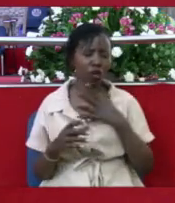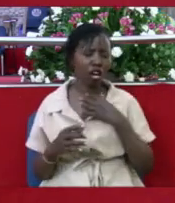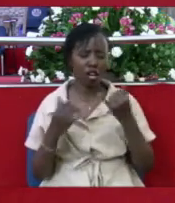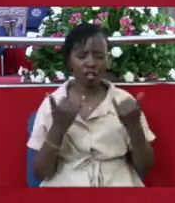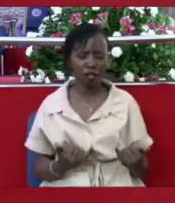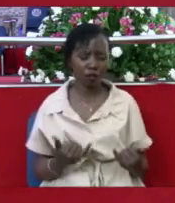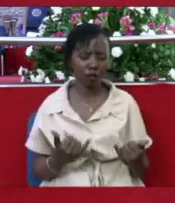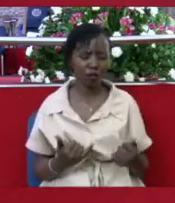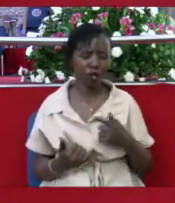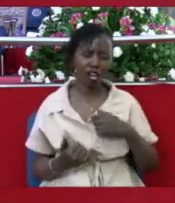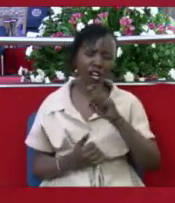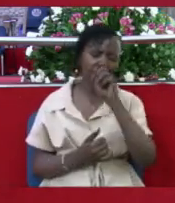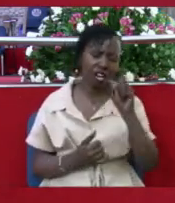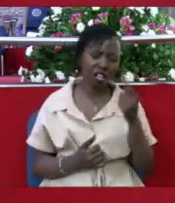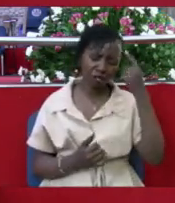and now